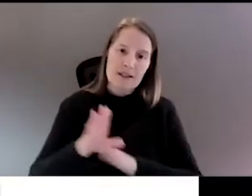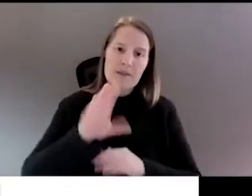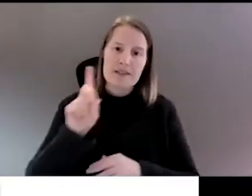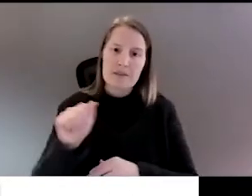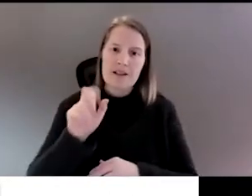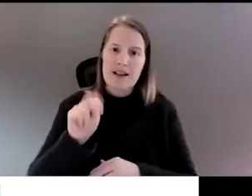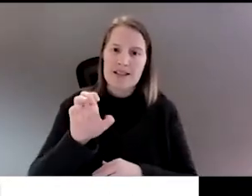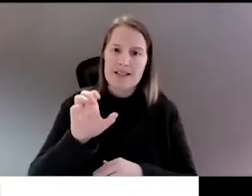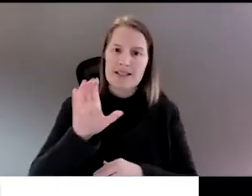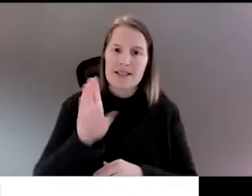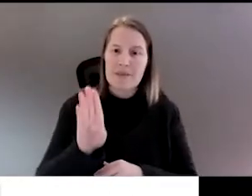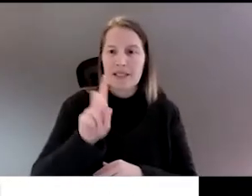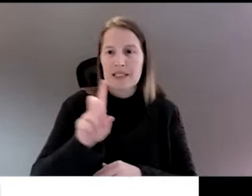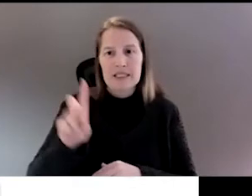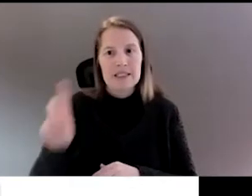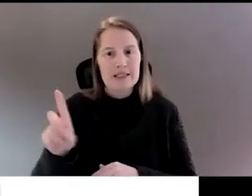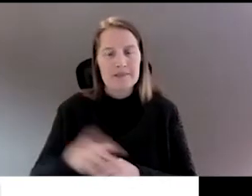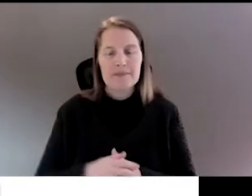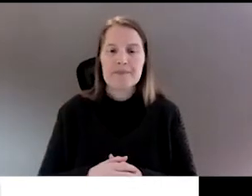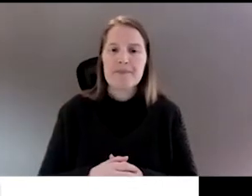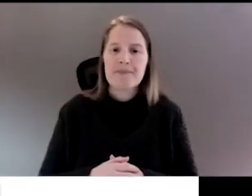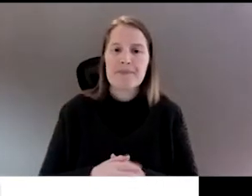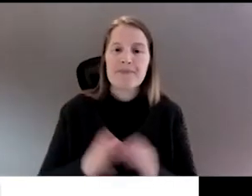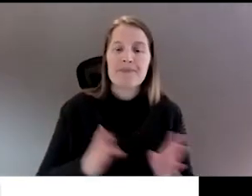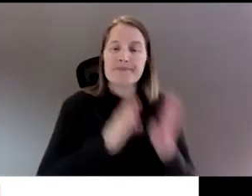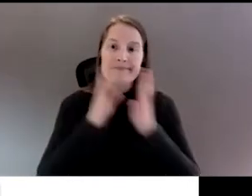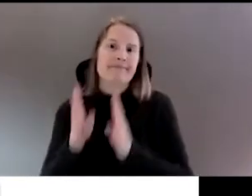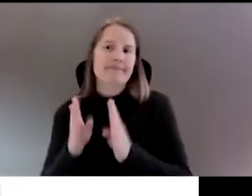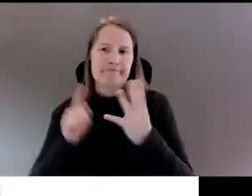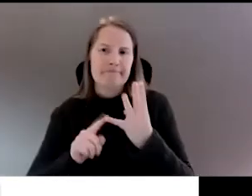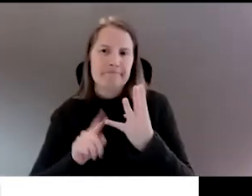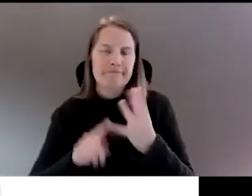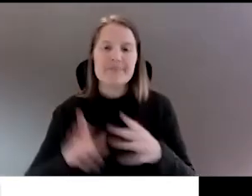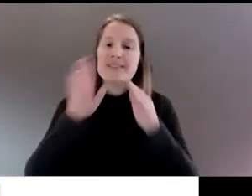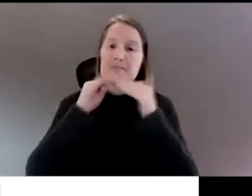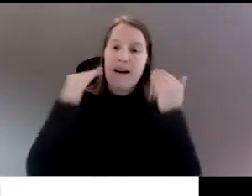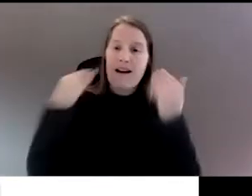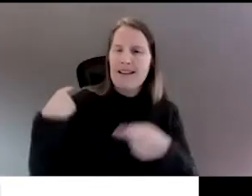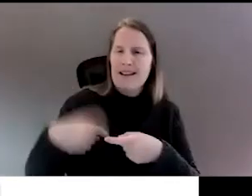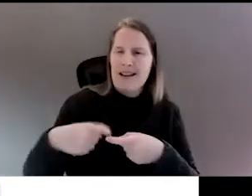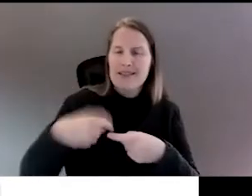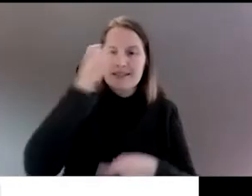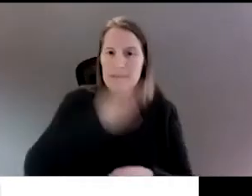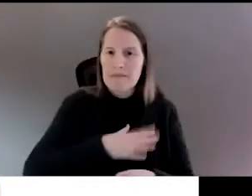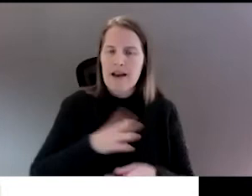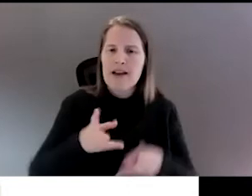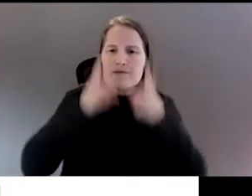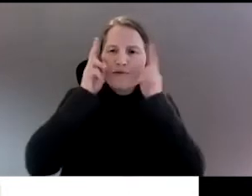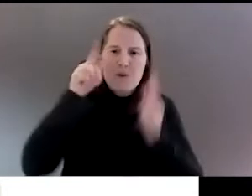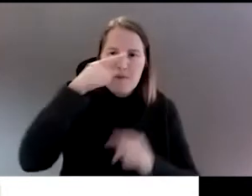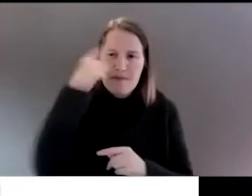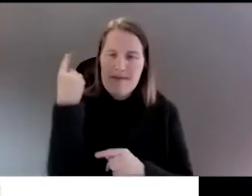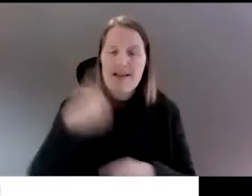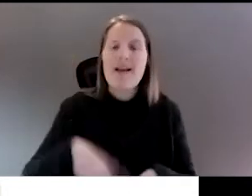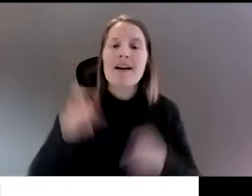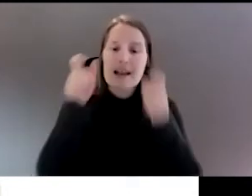NCBDDD. Visual description: Smiling Latino man with short black hair. He is wearing glasses, a black jacket, and a